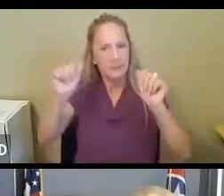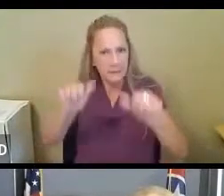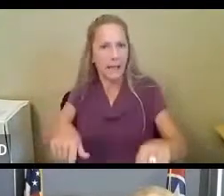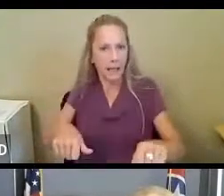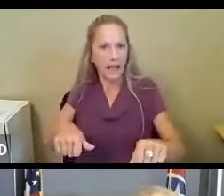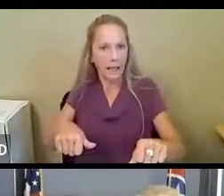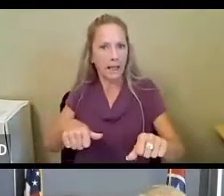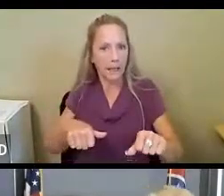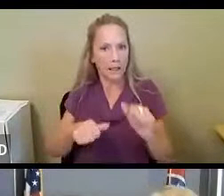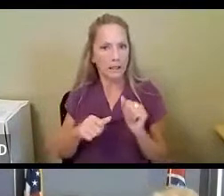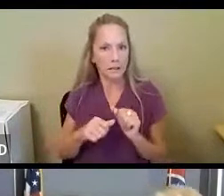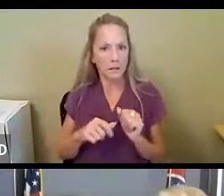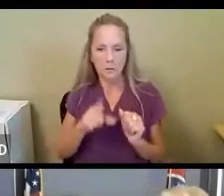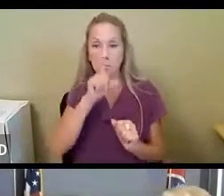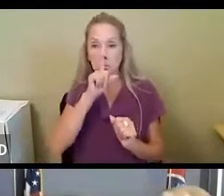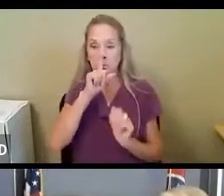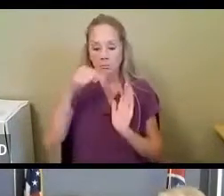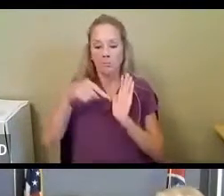Thank you.